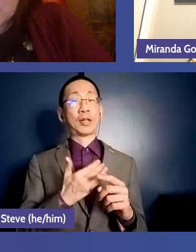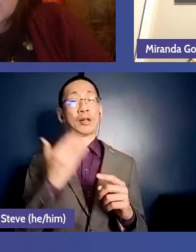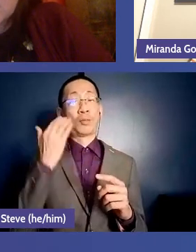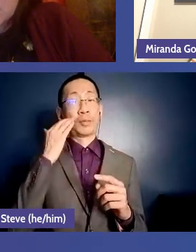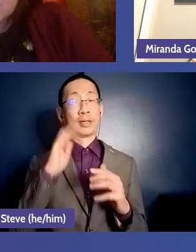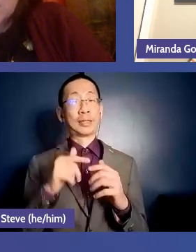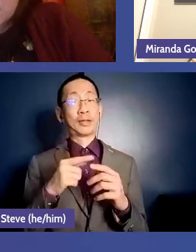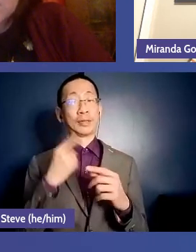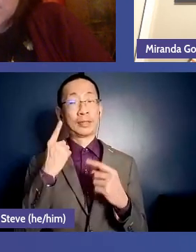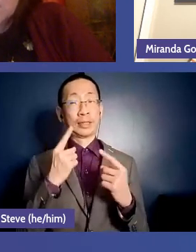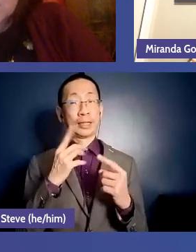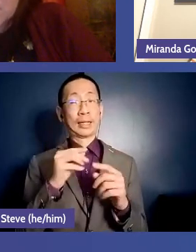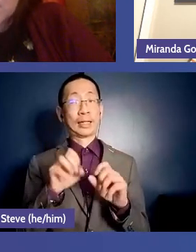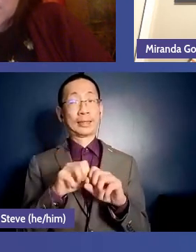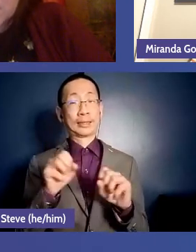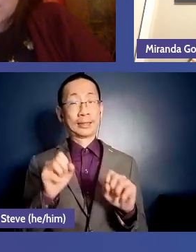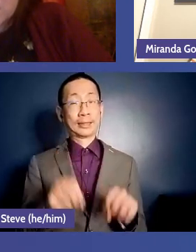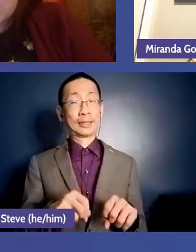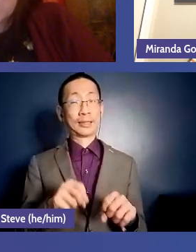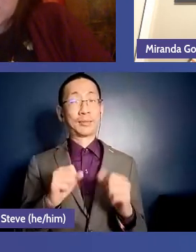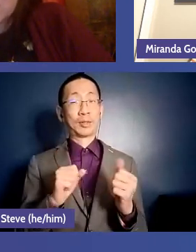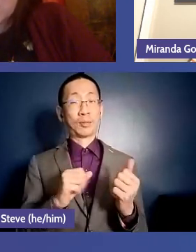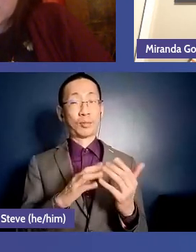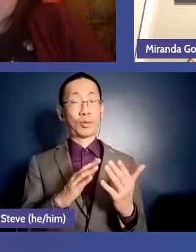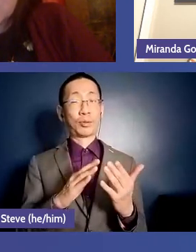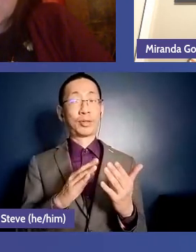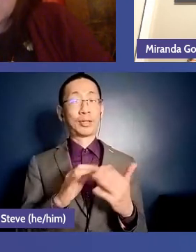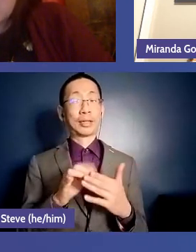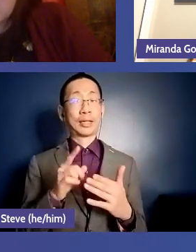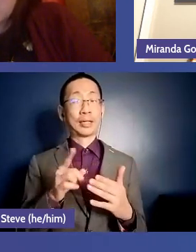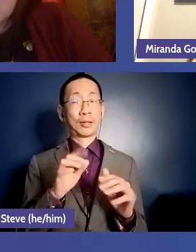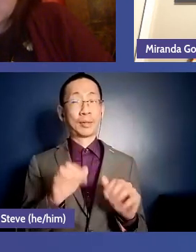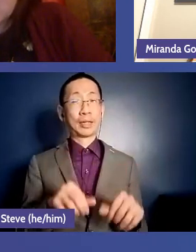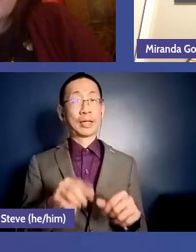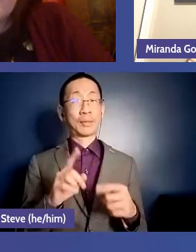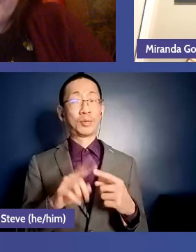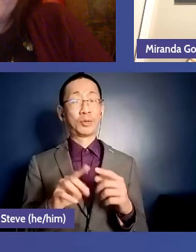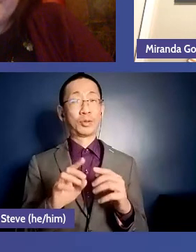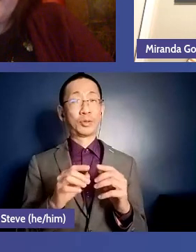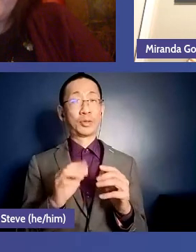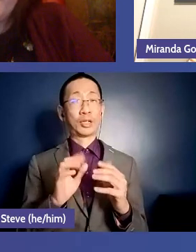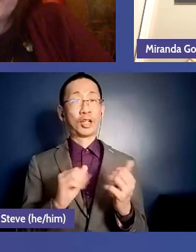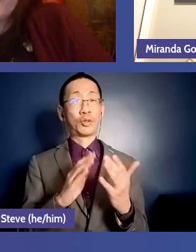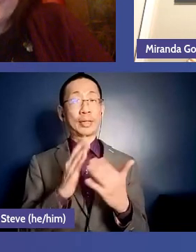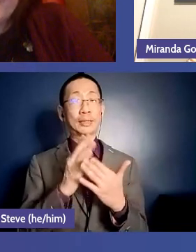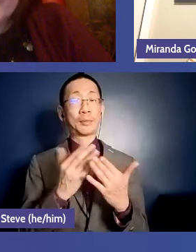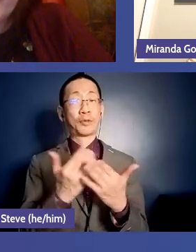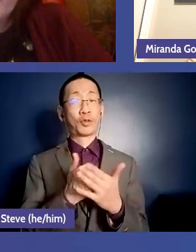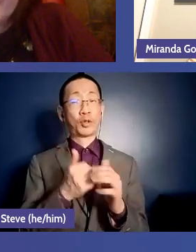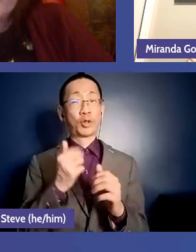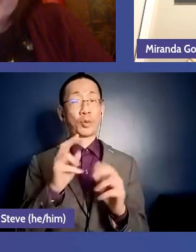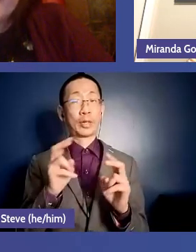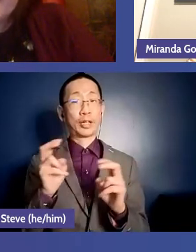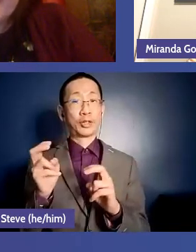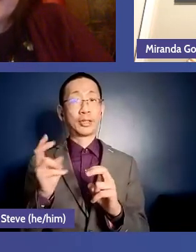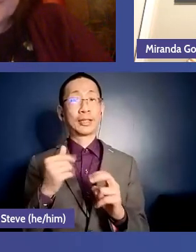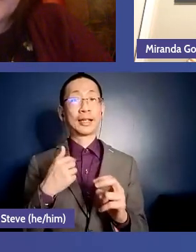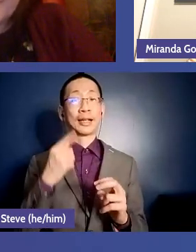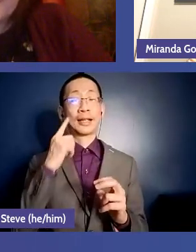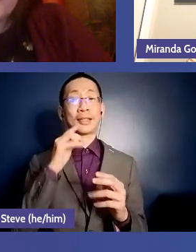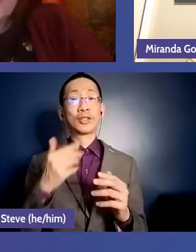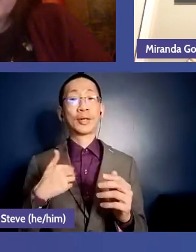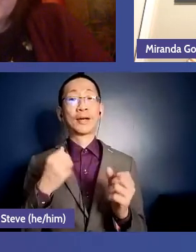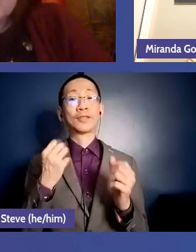and systems, system approaches, that they'll be able to address some of the newer issues. And I think there's so